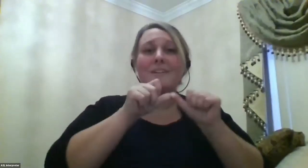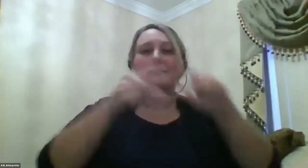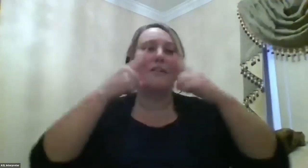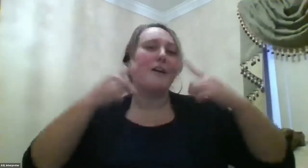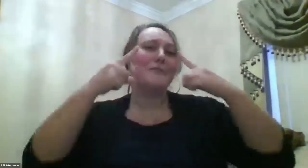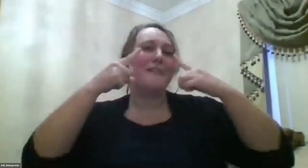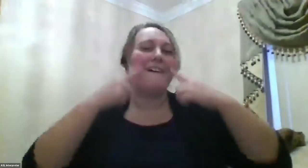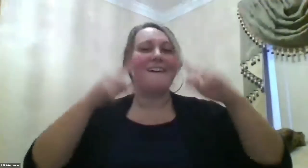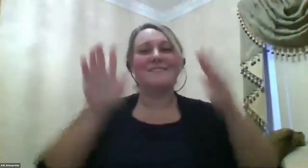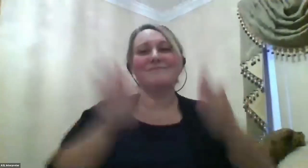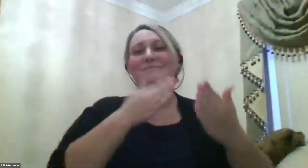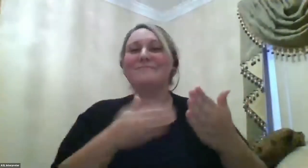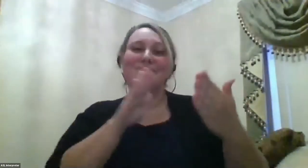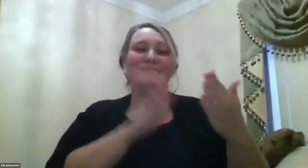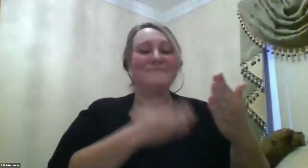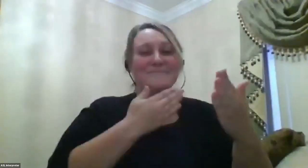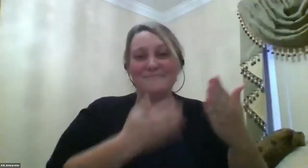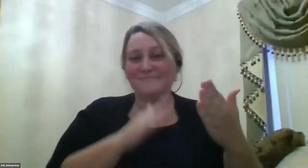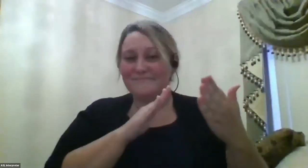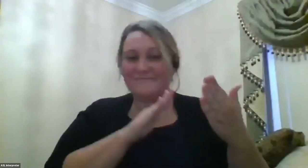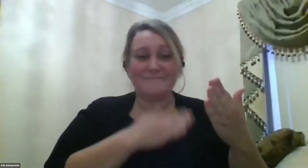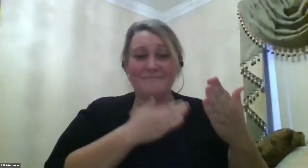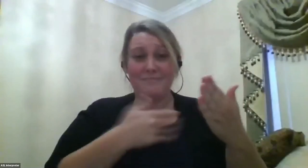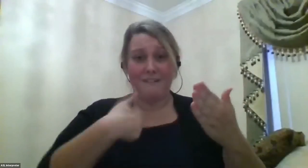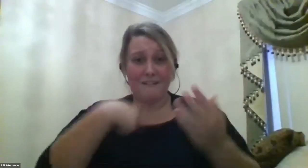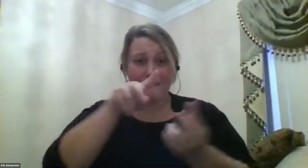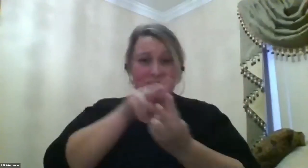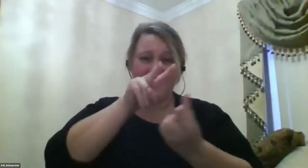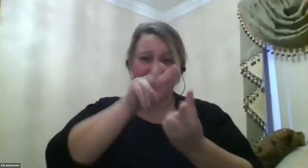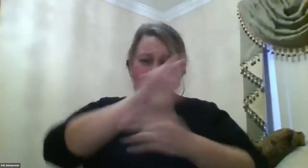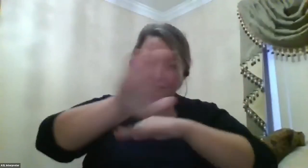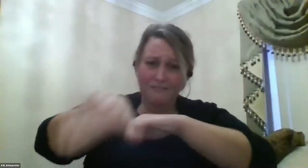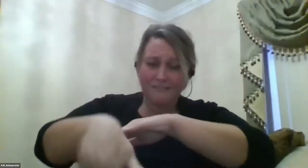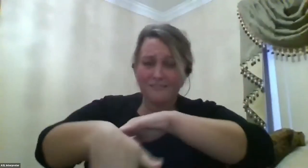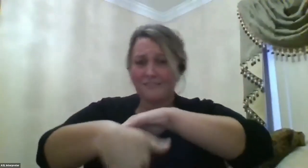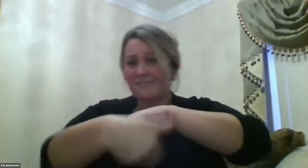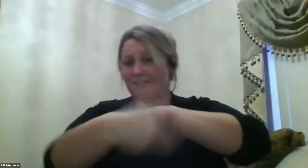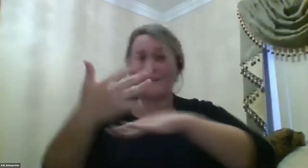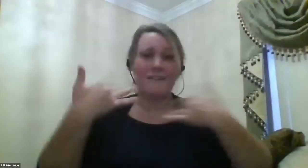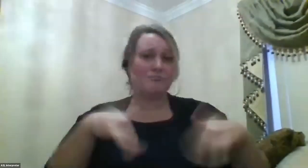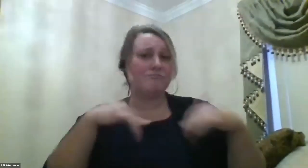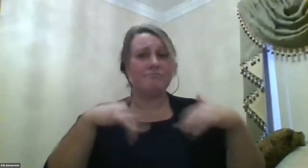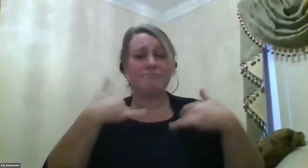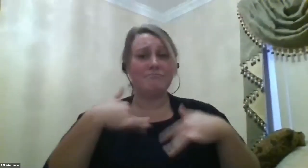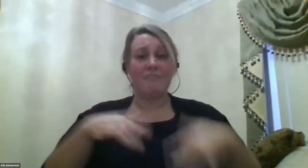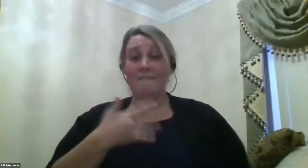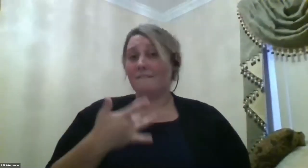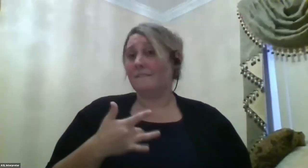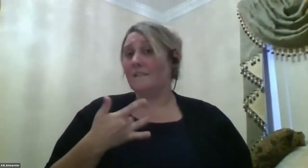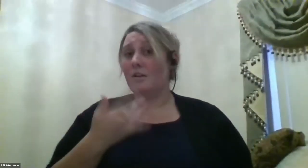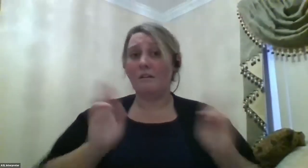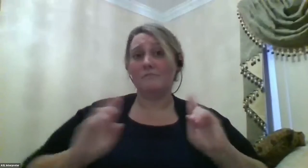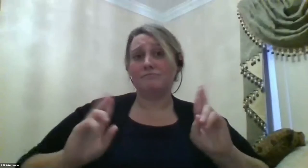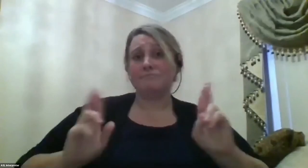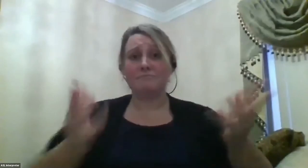Say I fucked all night, all the night before, baby. And I feel just like I want to fuck some more.